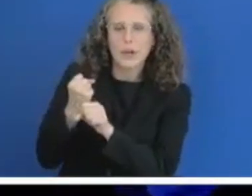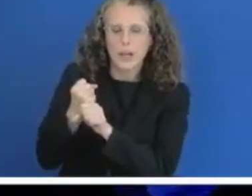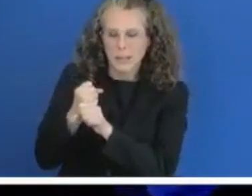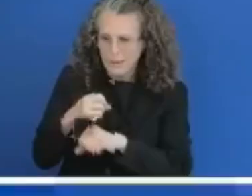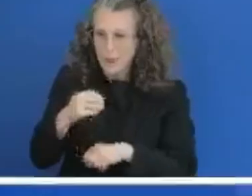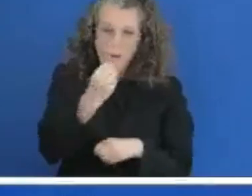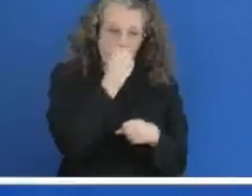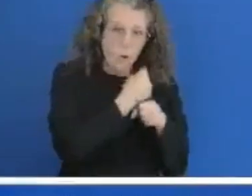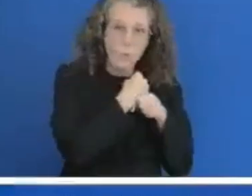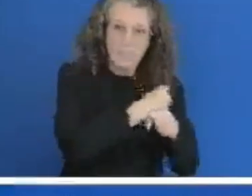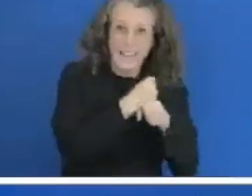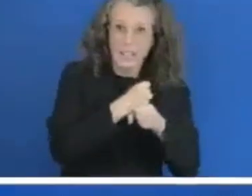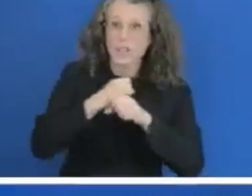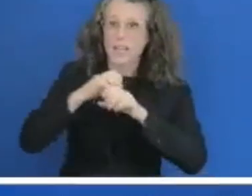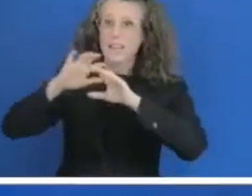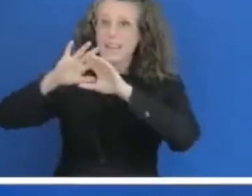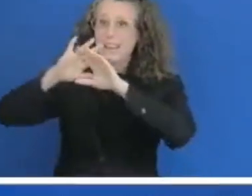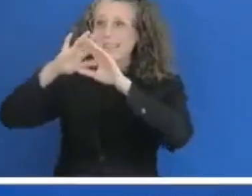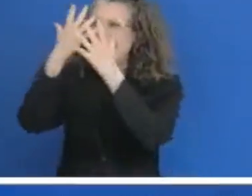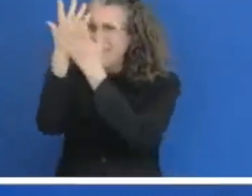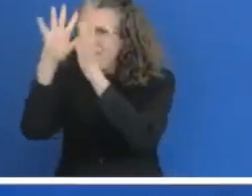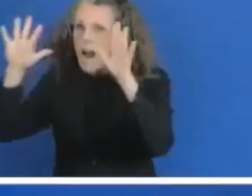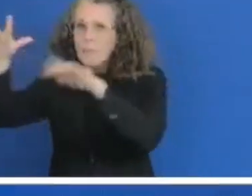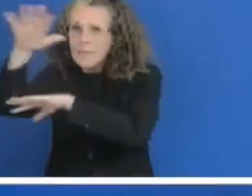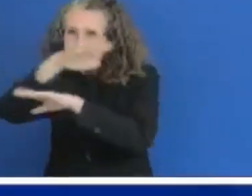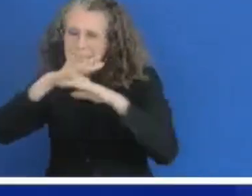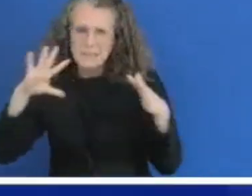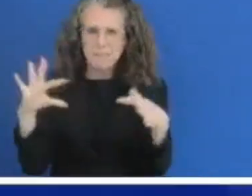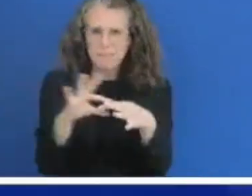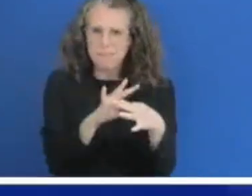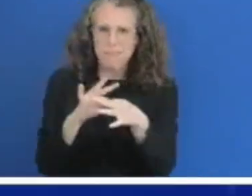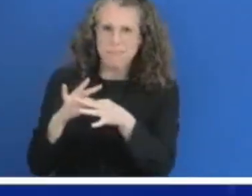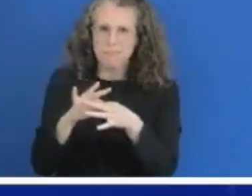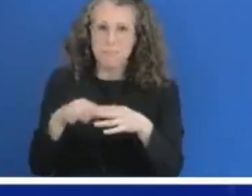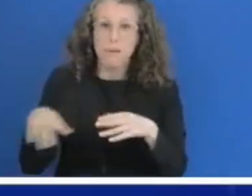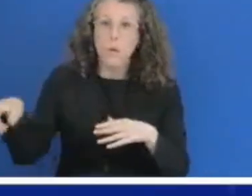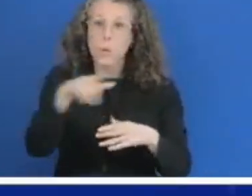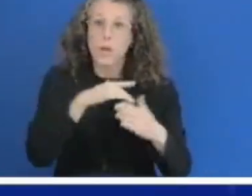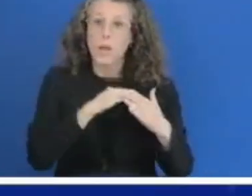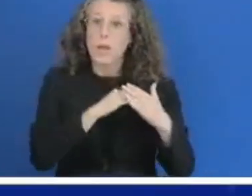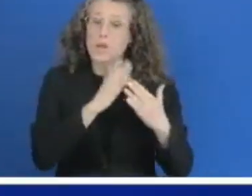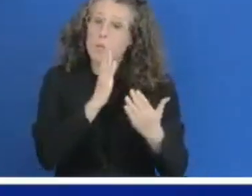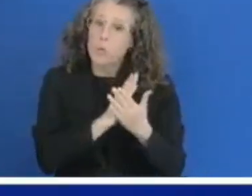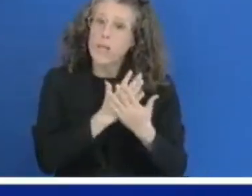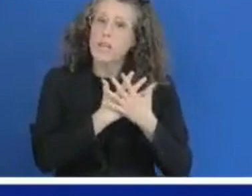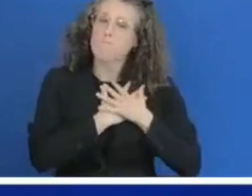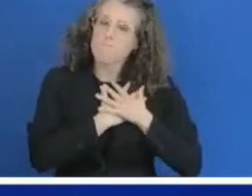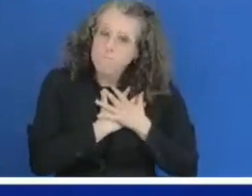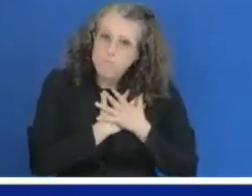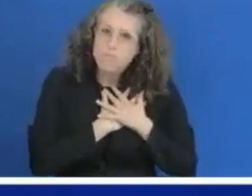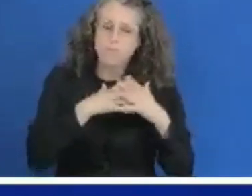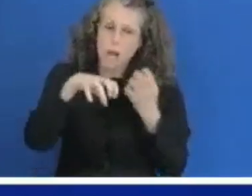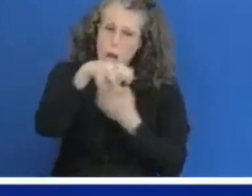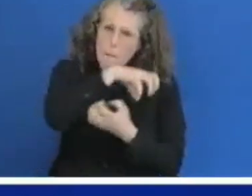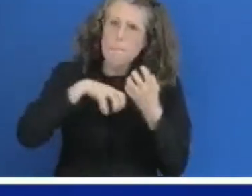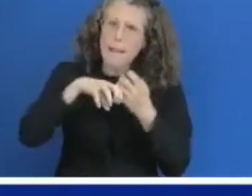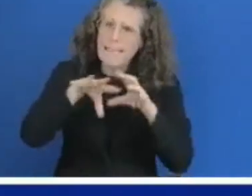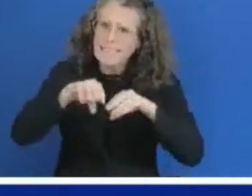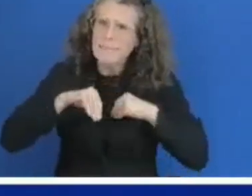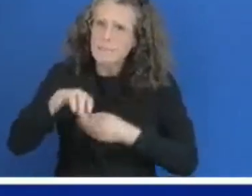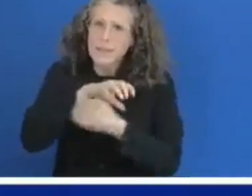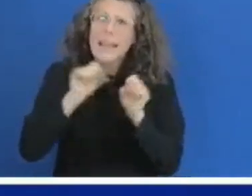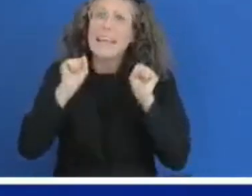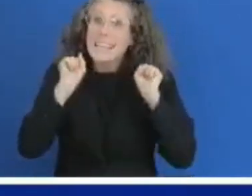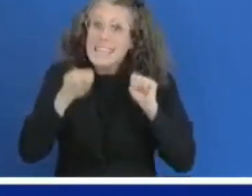and I think you argue that if we embrace complexity, we can deliver on a better environment and